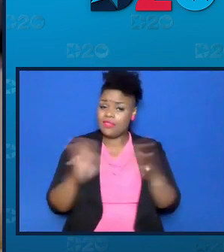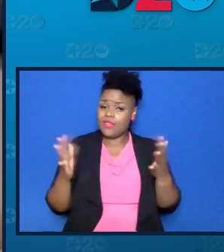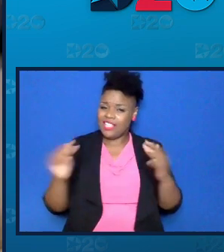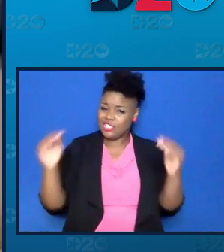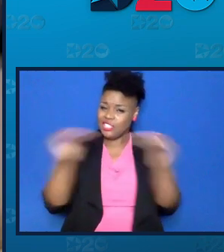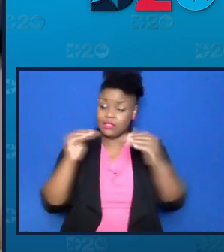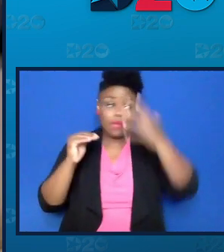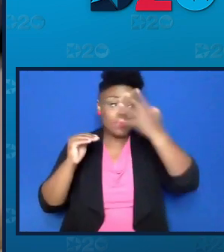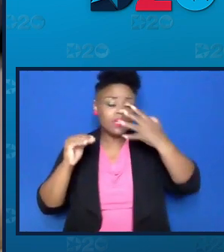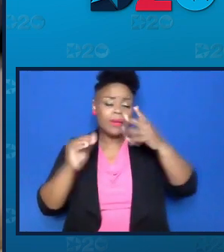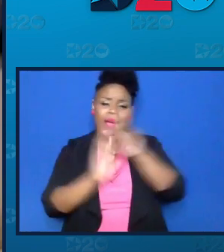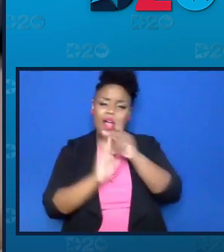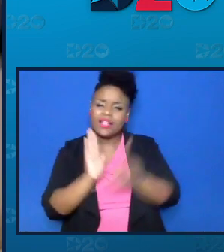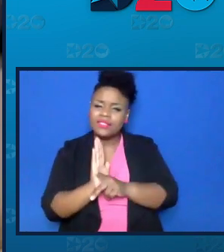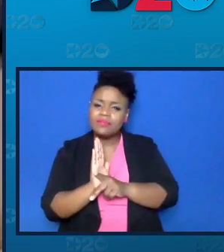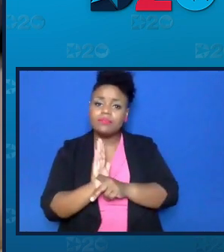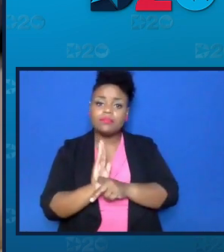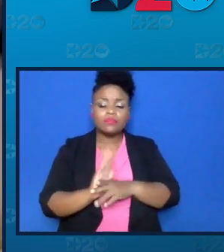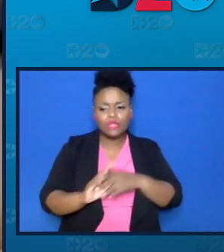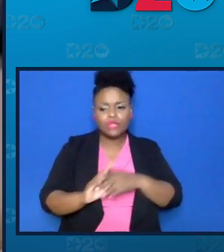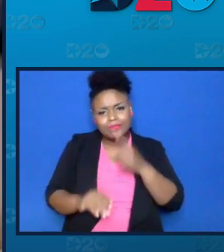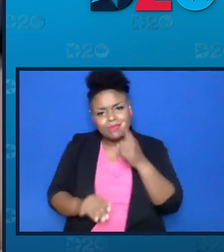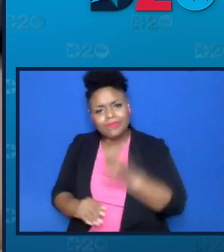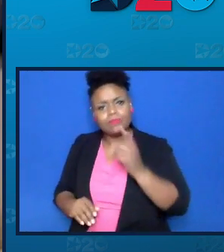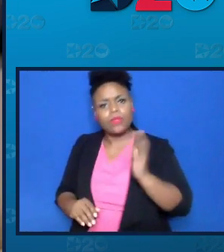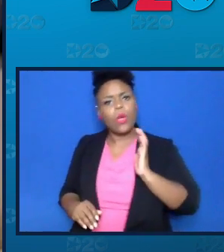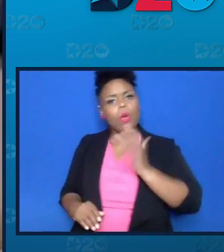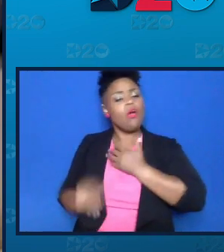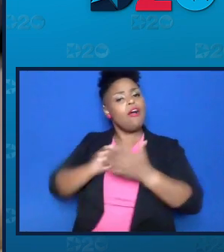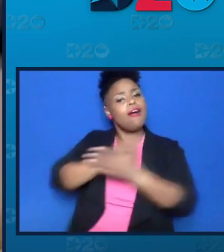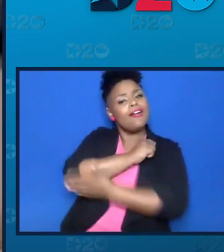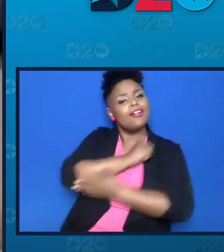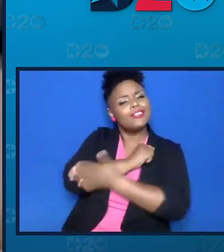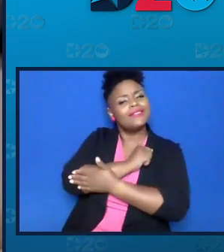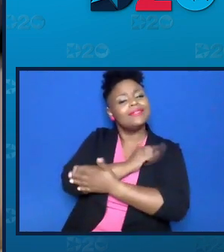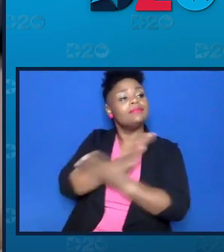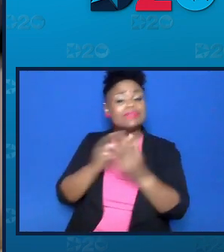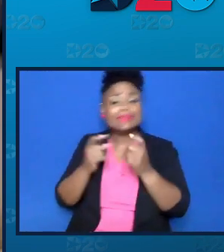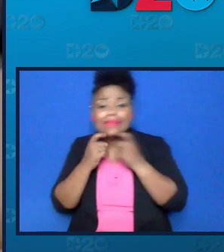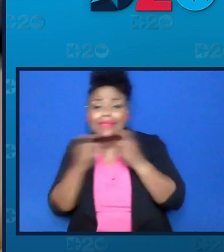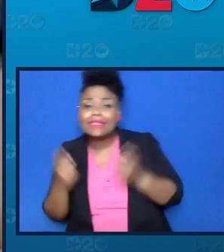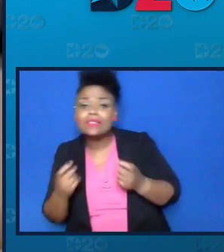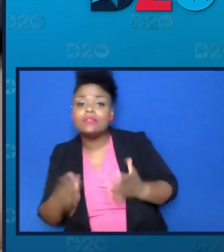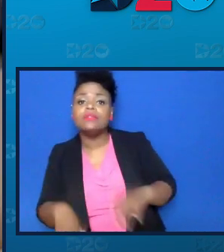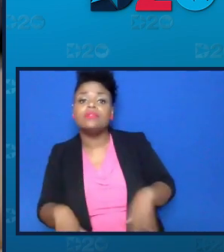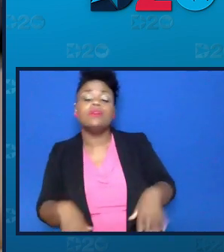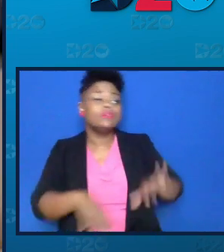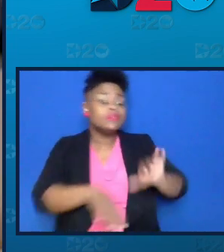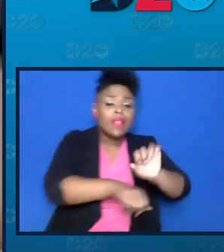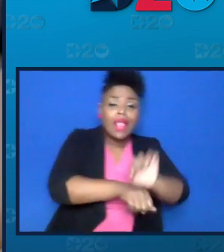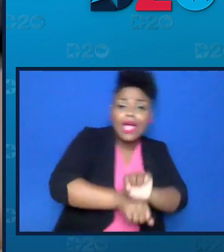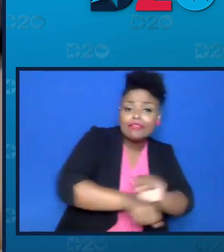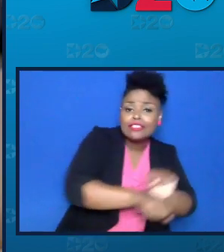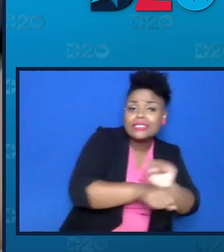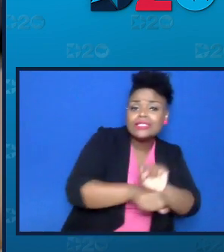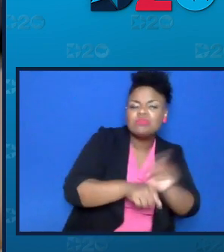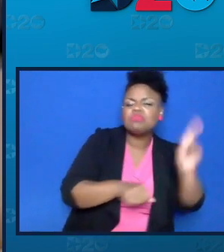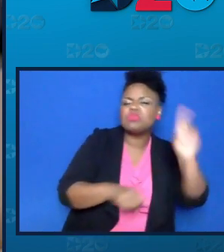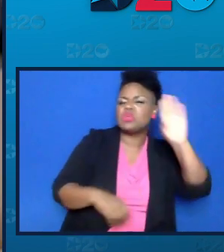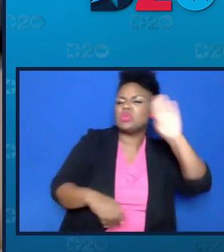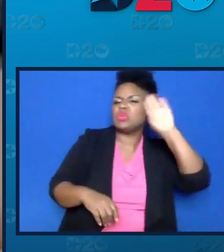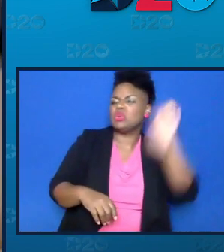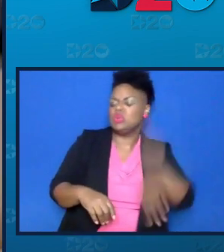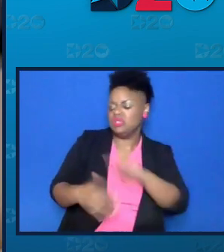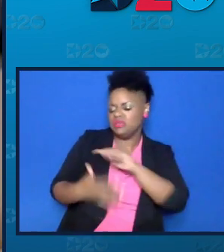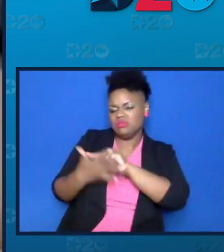of this nation, the sins of slavery and racism. Joe knows these are central issues in this election, and for him, they're rooted in